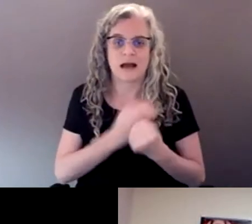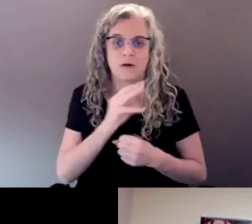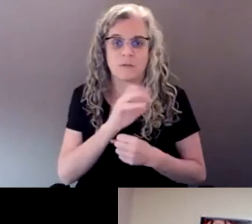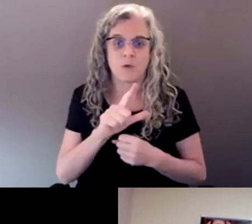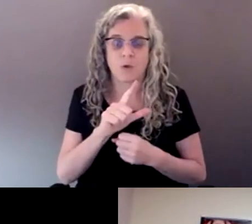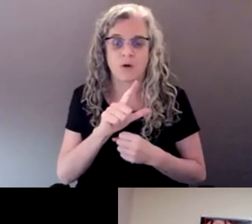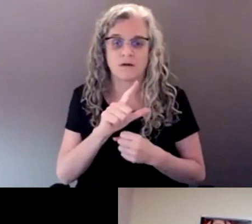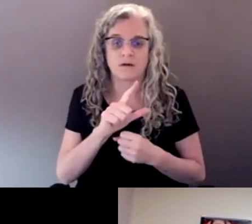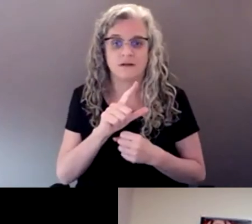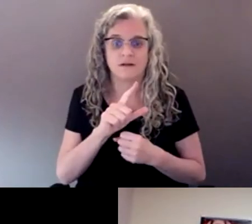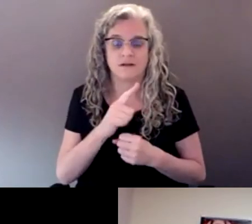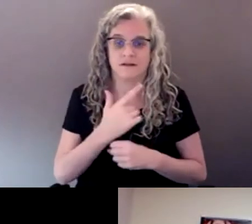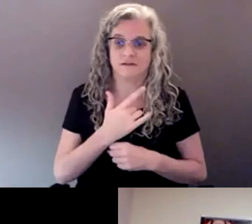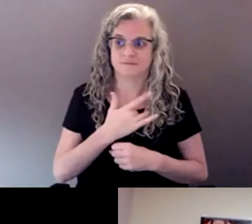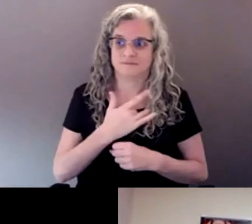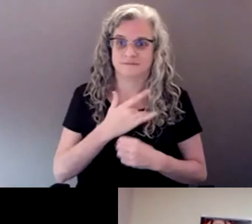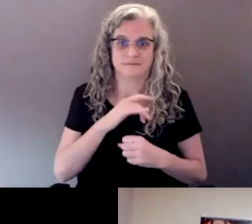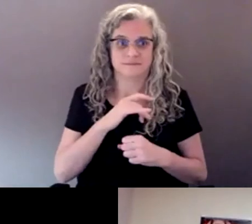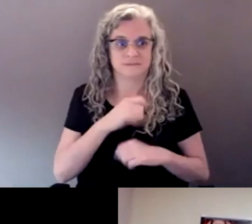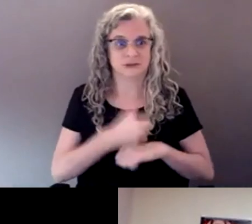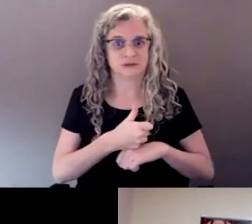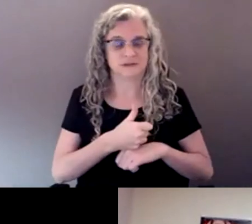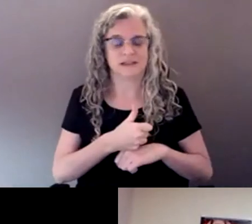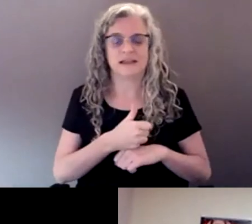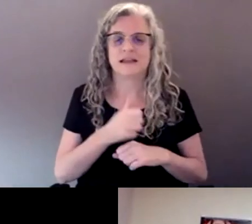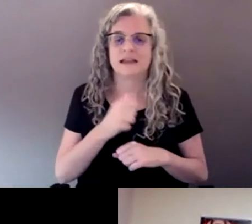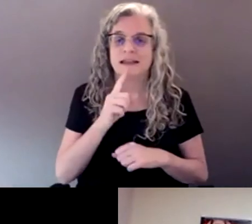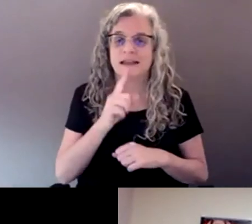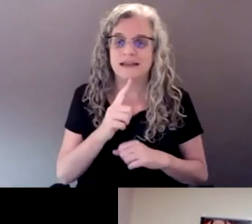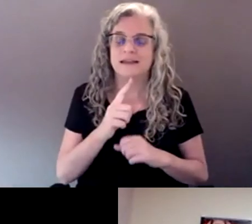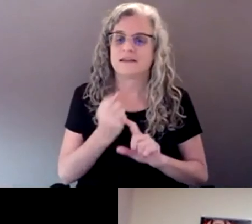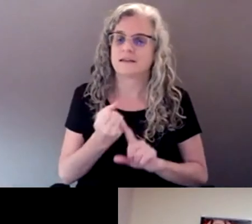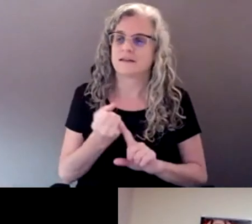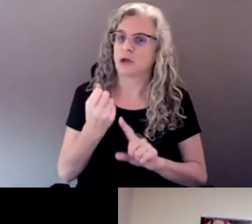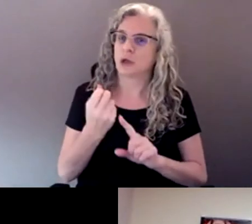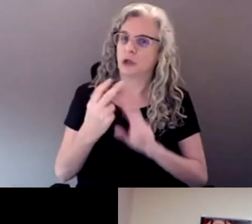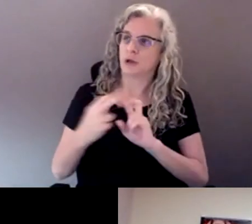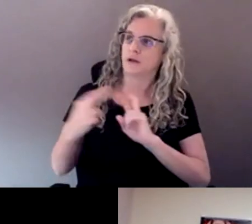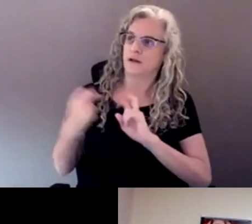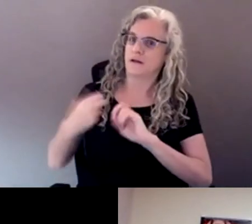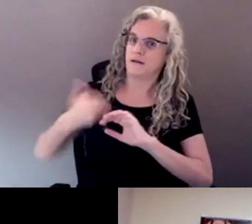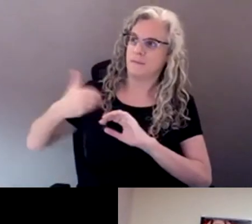the relativization that the past and the many different outcomes of the past offers us.